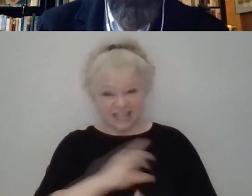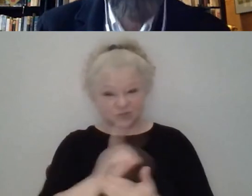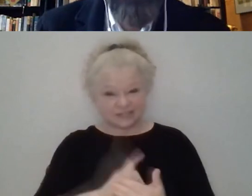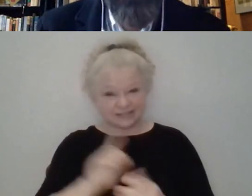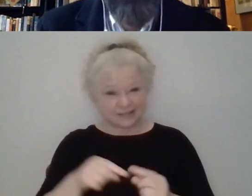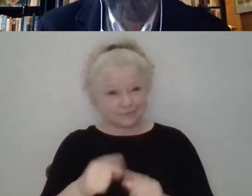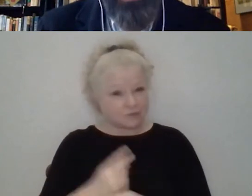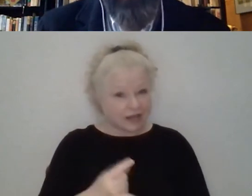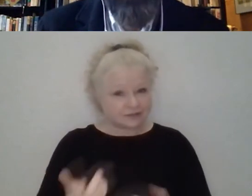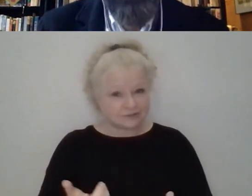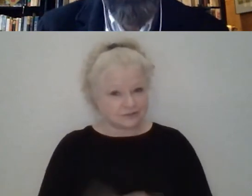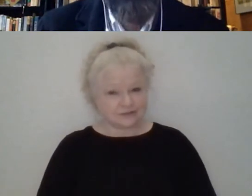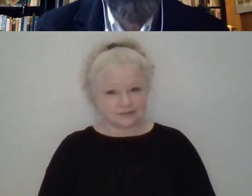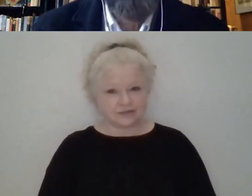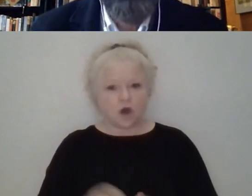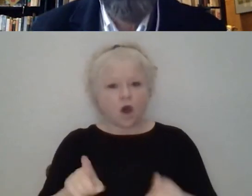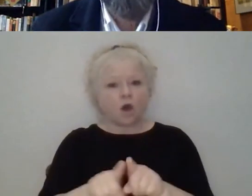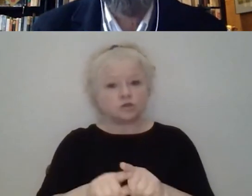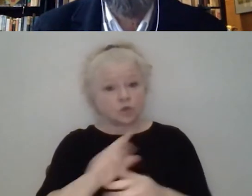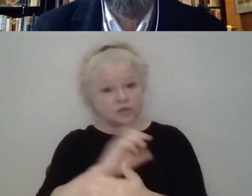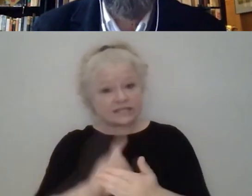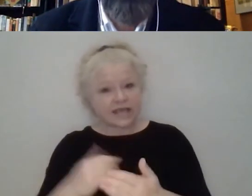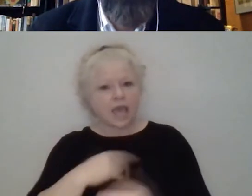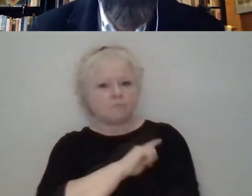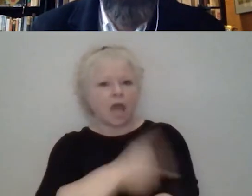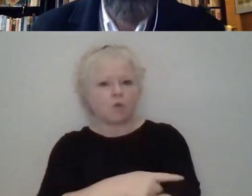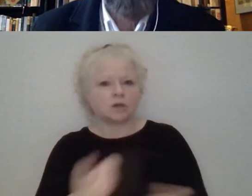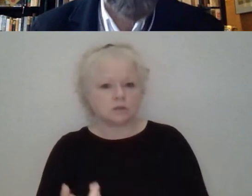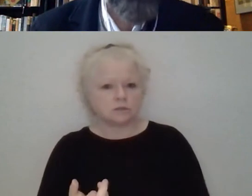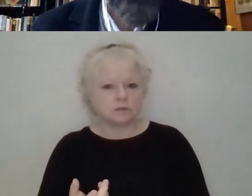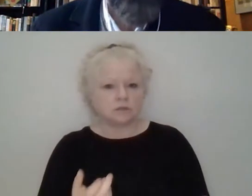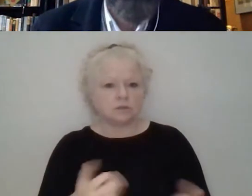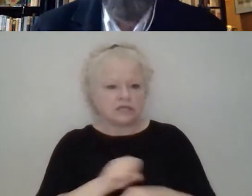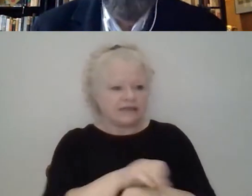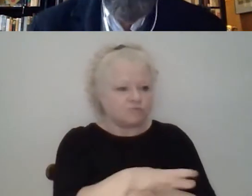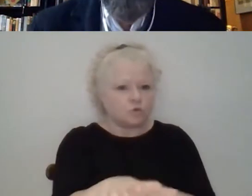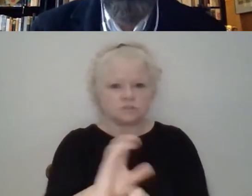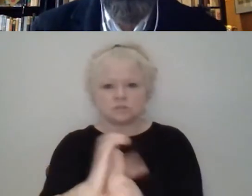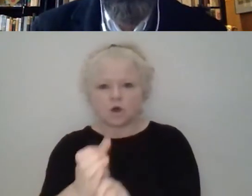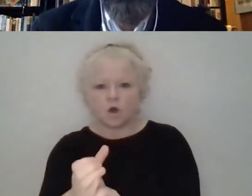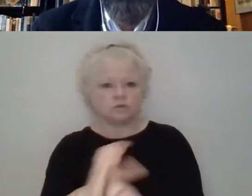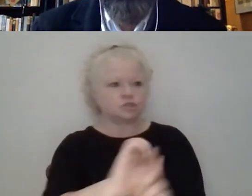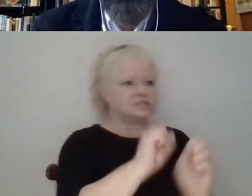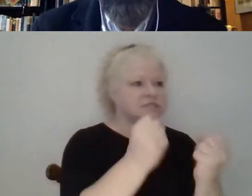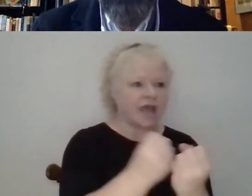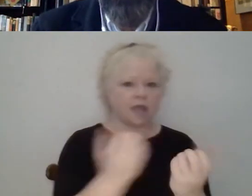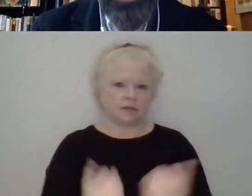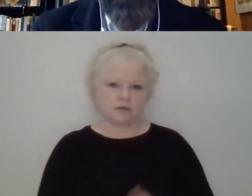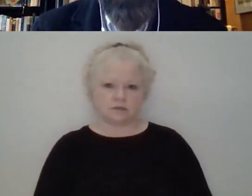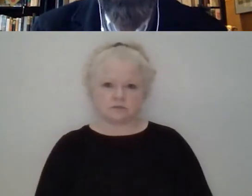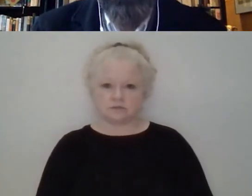about. And by the way, the power of design, why design is so important in our culture and in our society. So yeah, it's